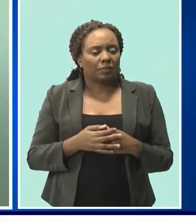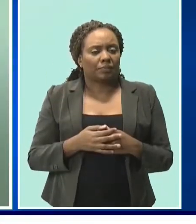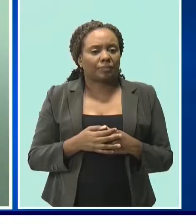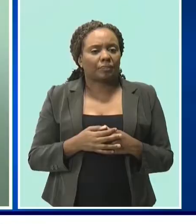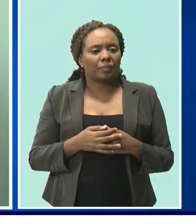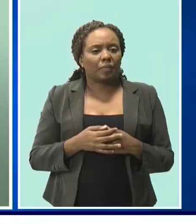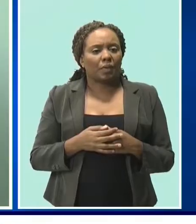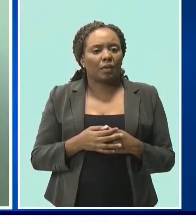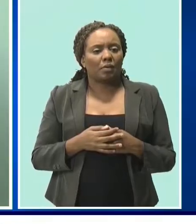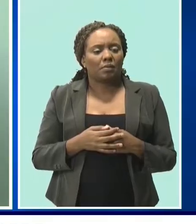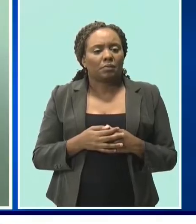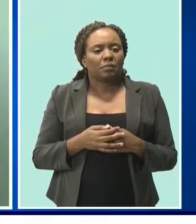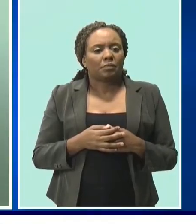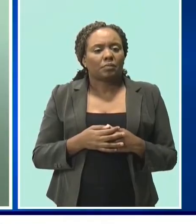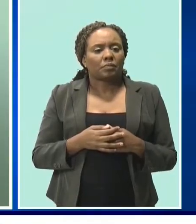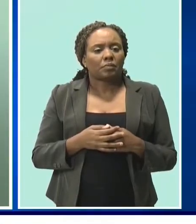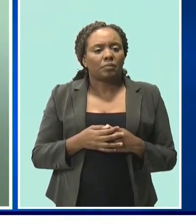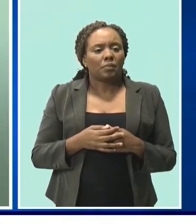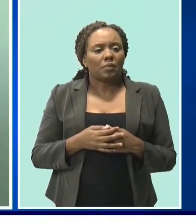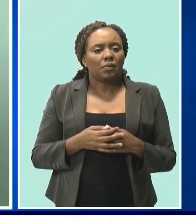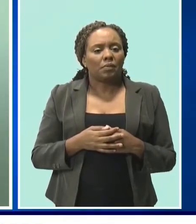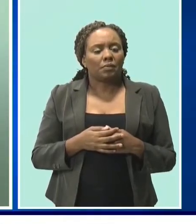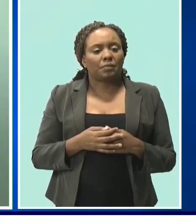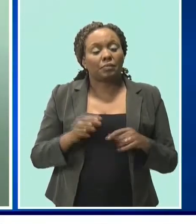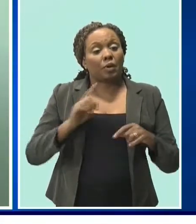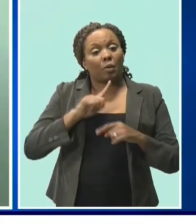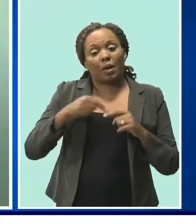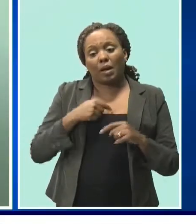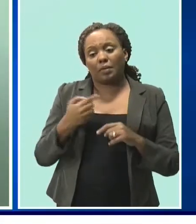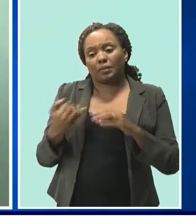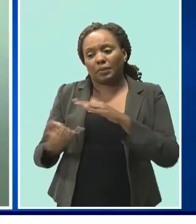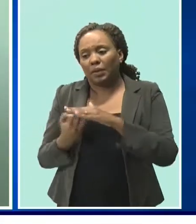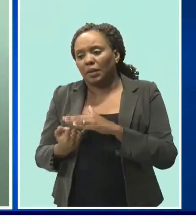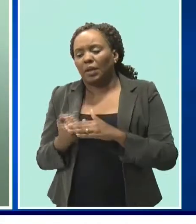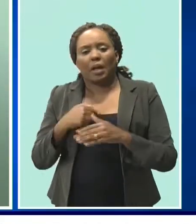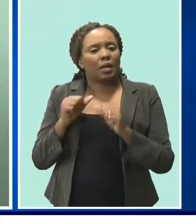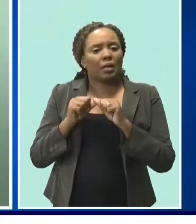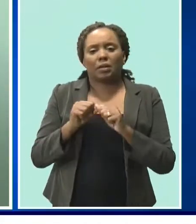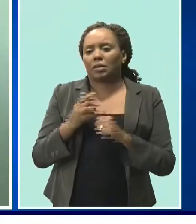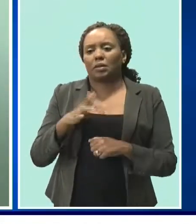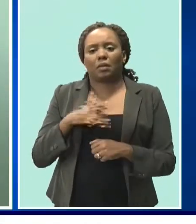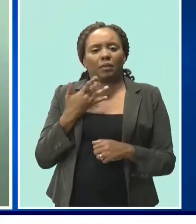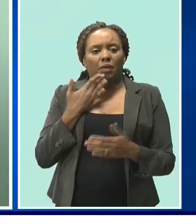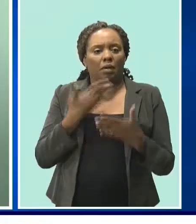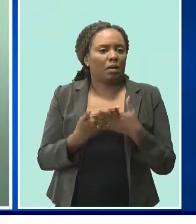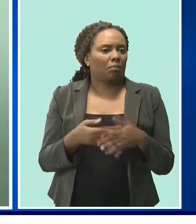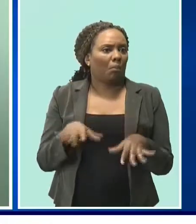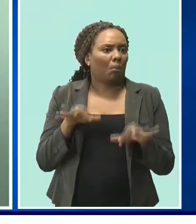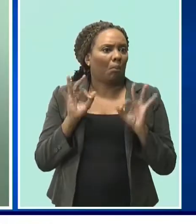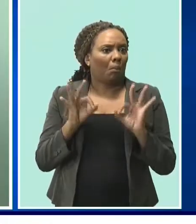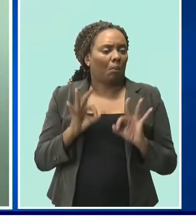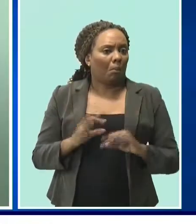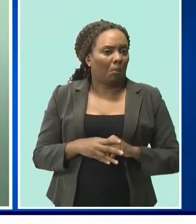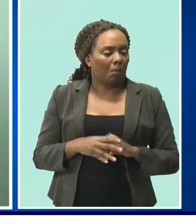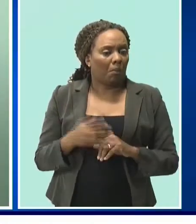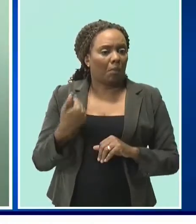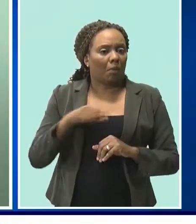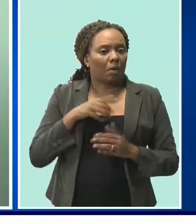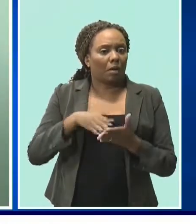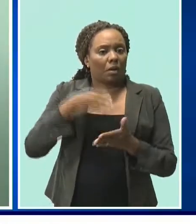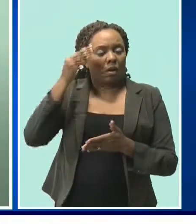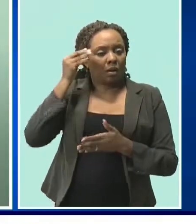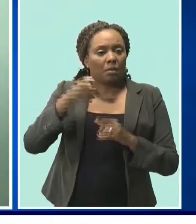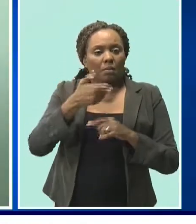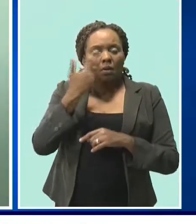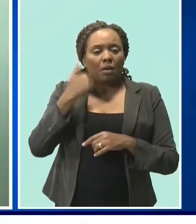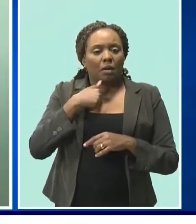I continued throughout the time that I was at Harrison Point to feel well. We learned, because I was in a